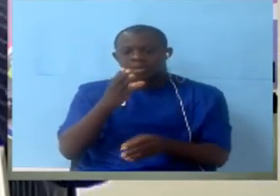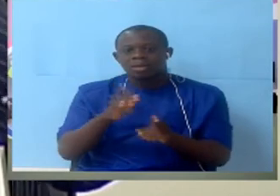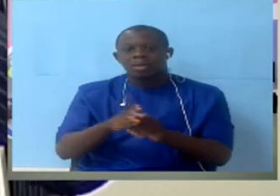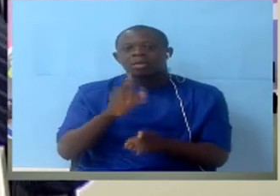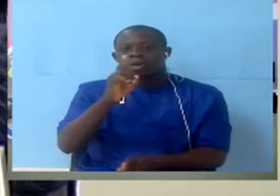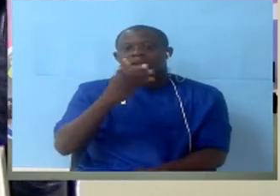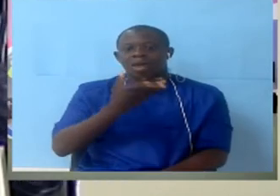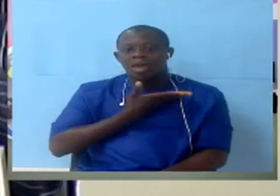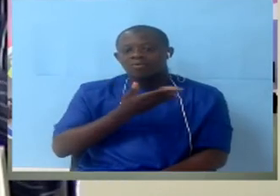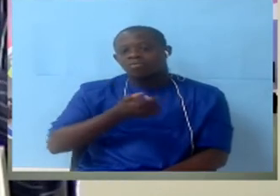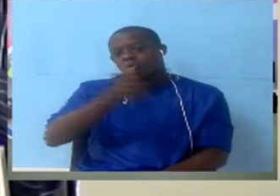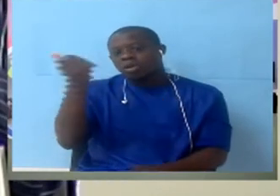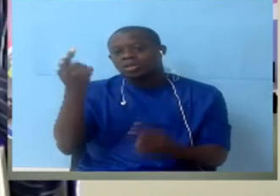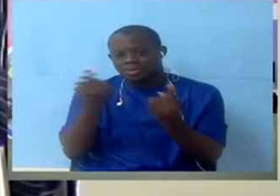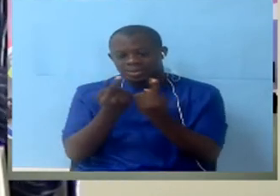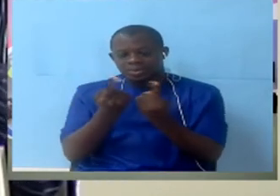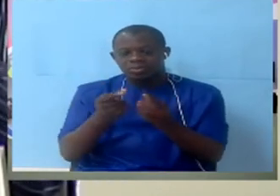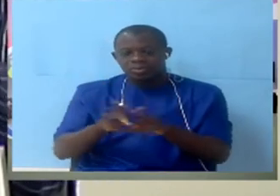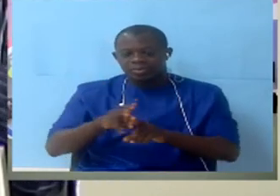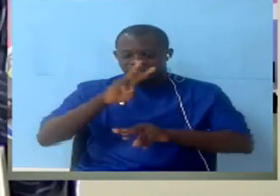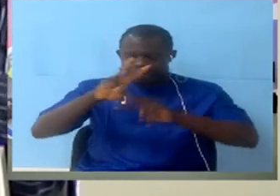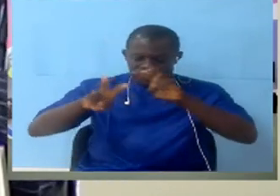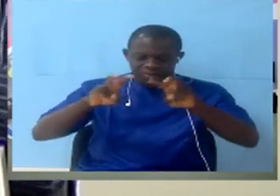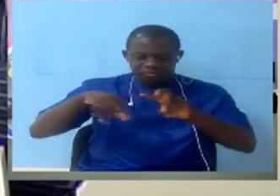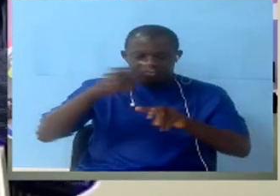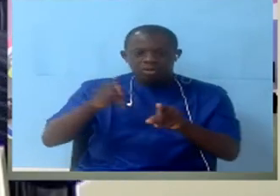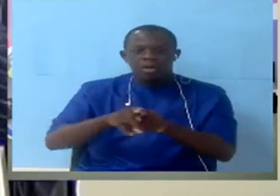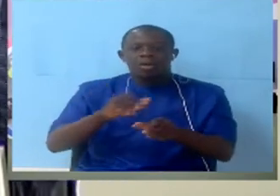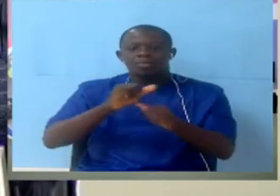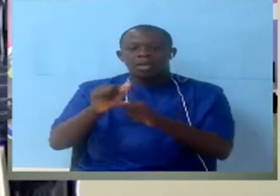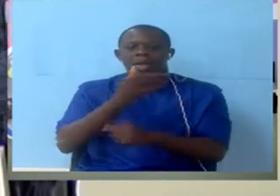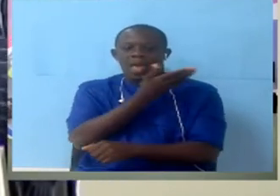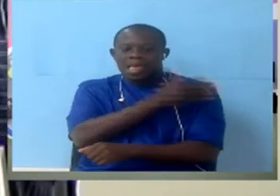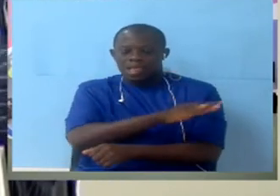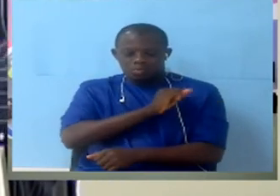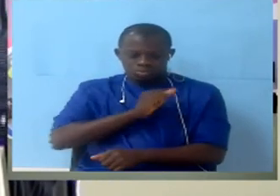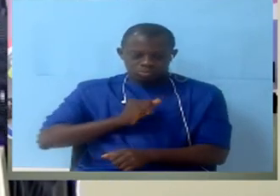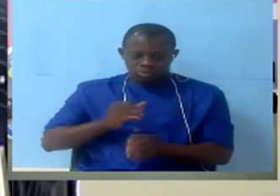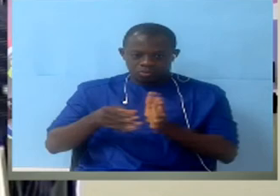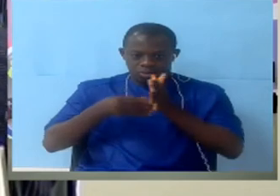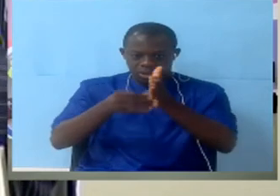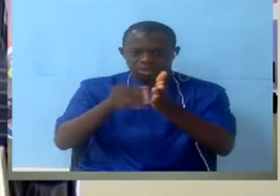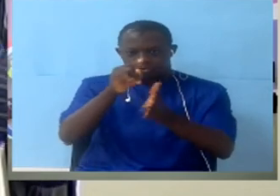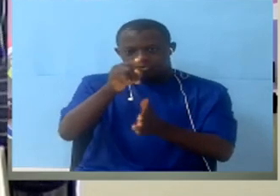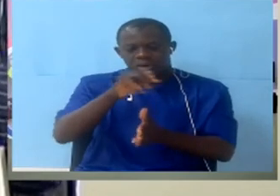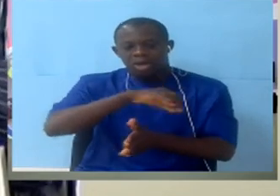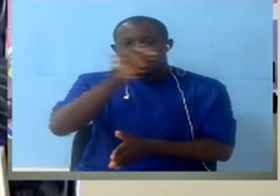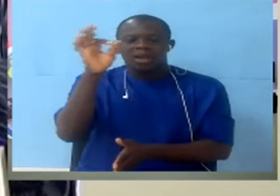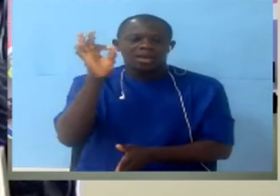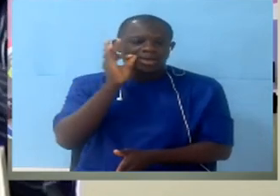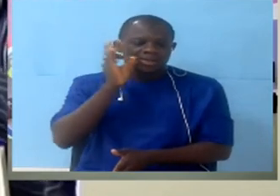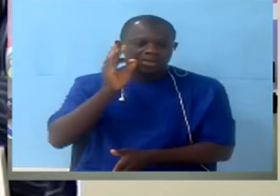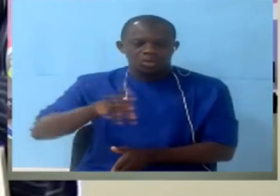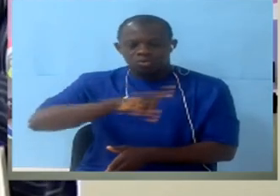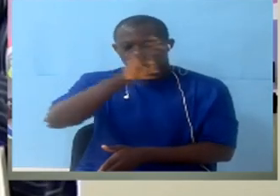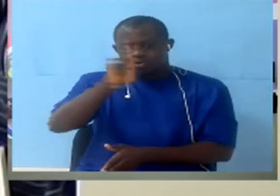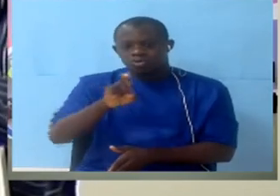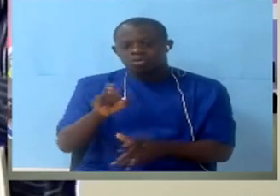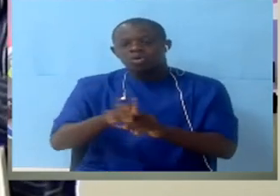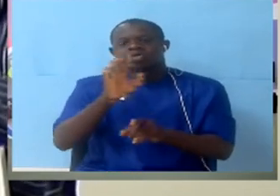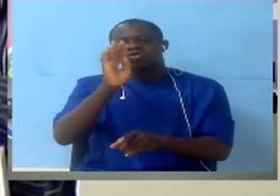there are also things that we are looking for. So just allow us to lead you and you answer our questions and you stop